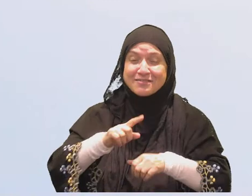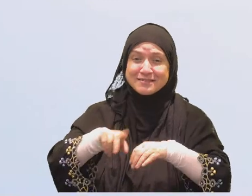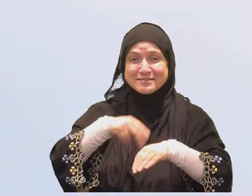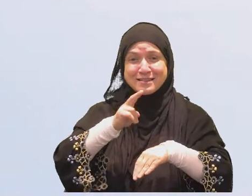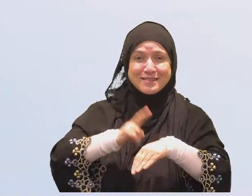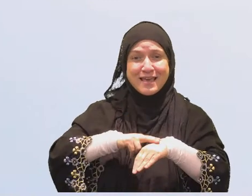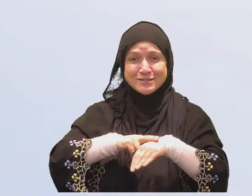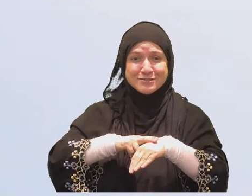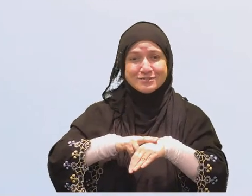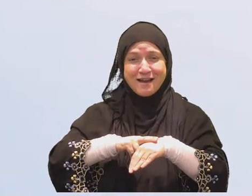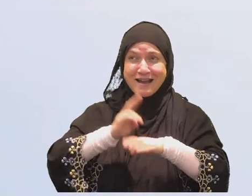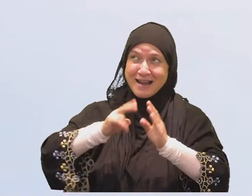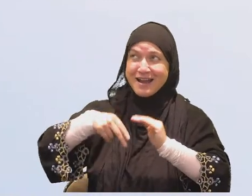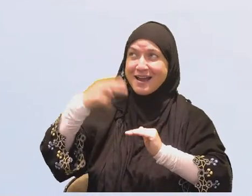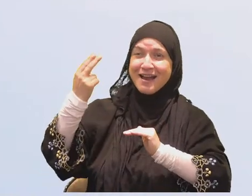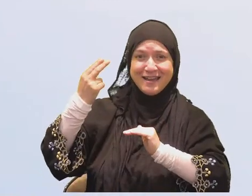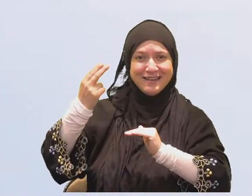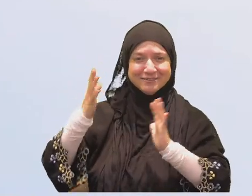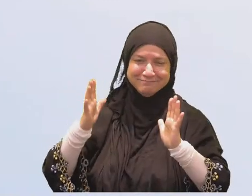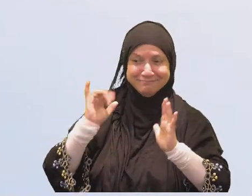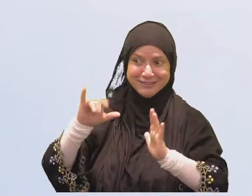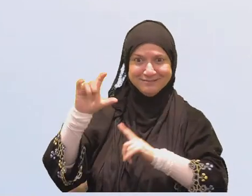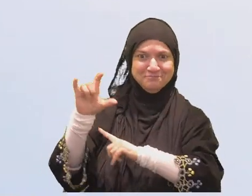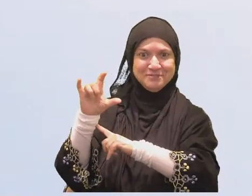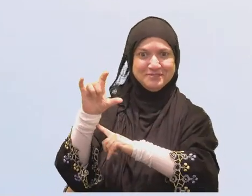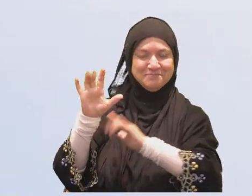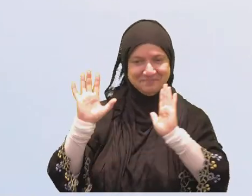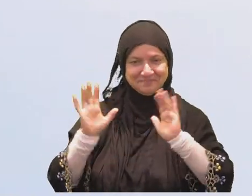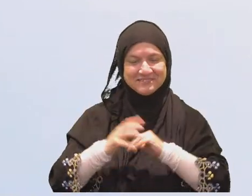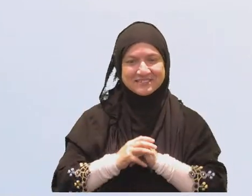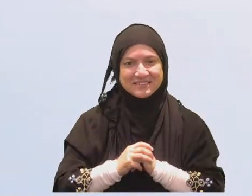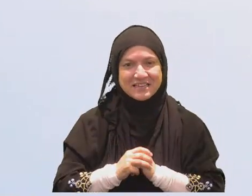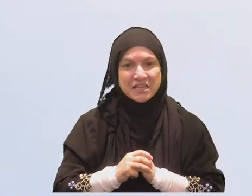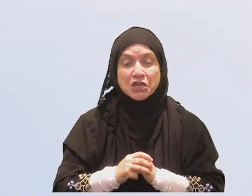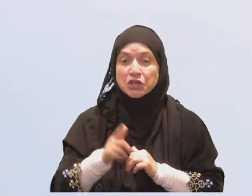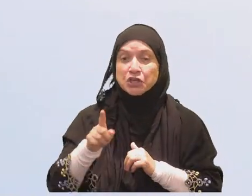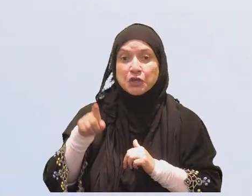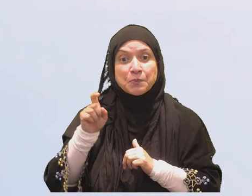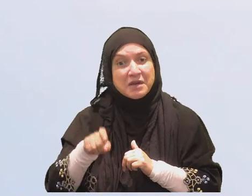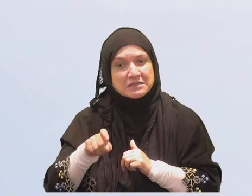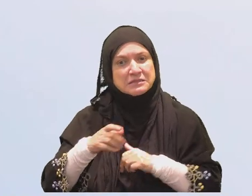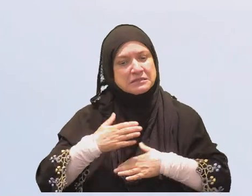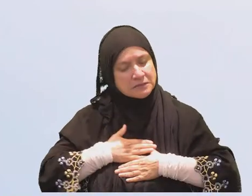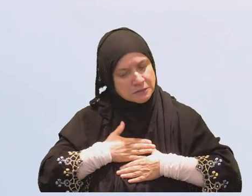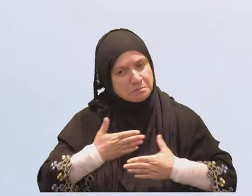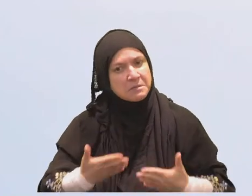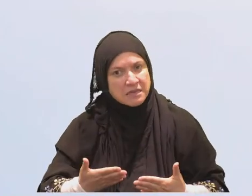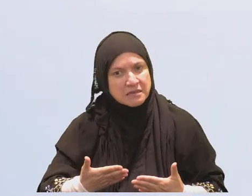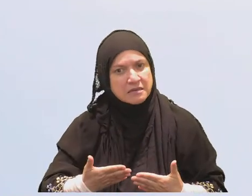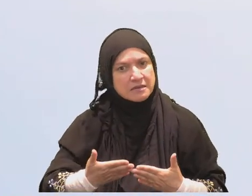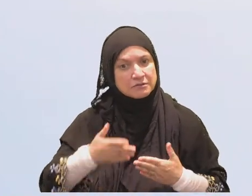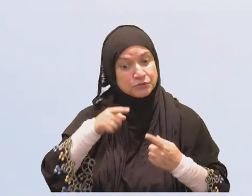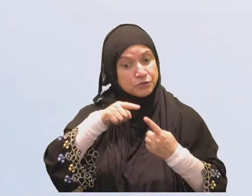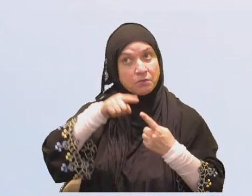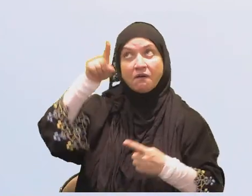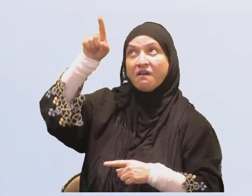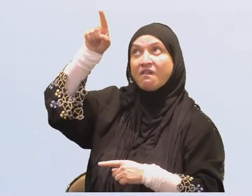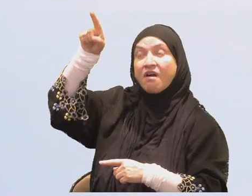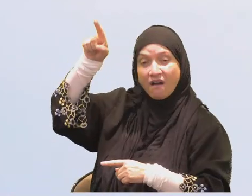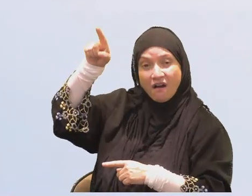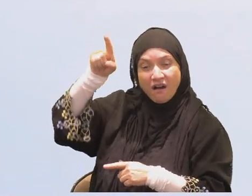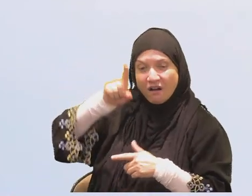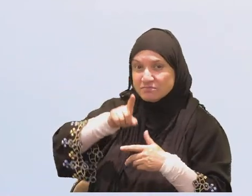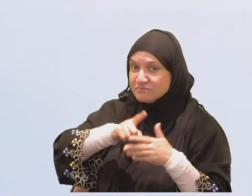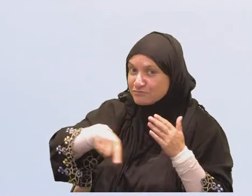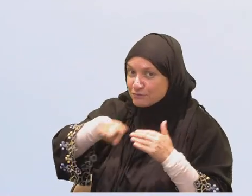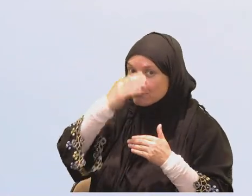Connect to Allah. Submit to Allah. The great lie of liberalism